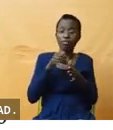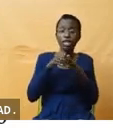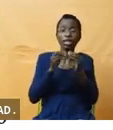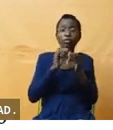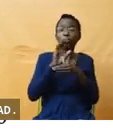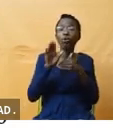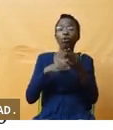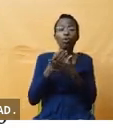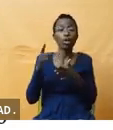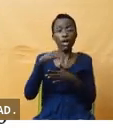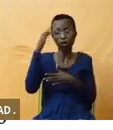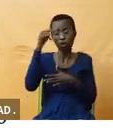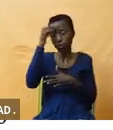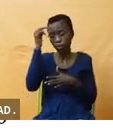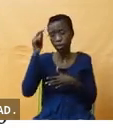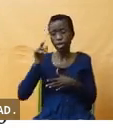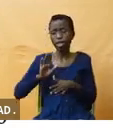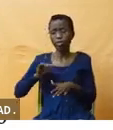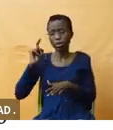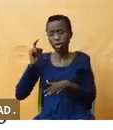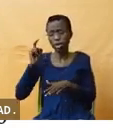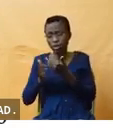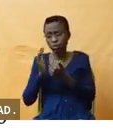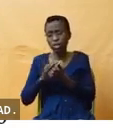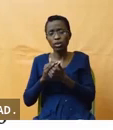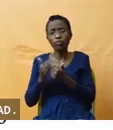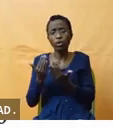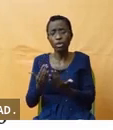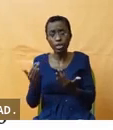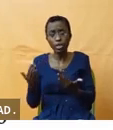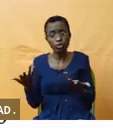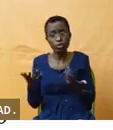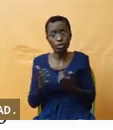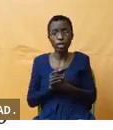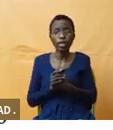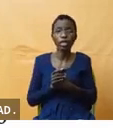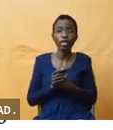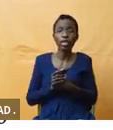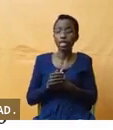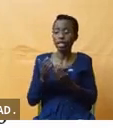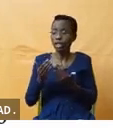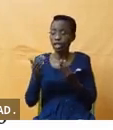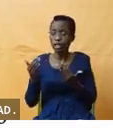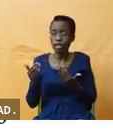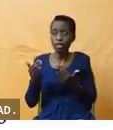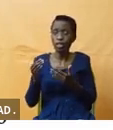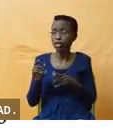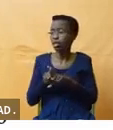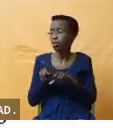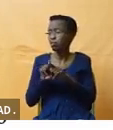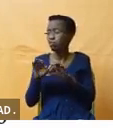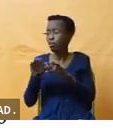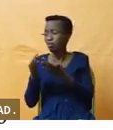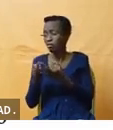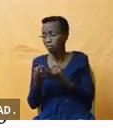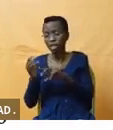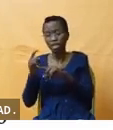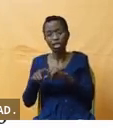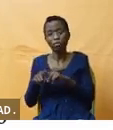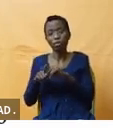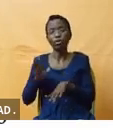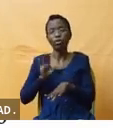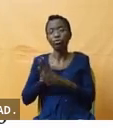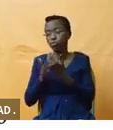have children, they're the primary caregivers. So the children or even the family that they have to take care of,